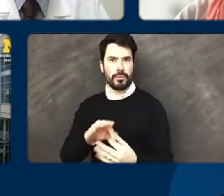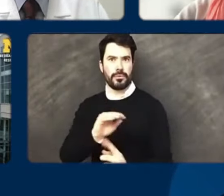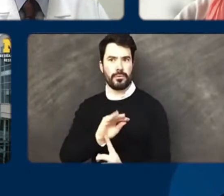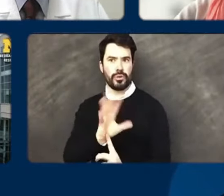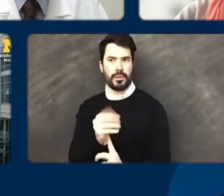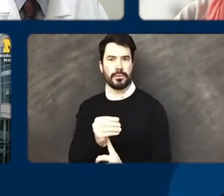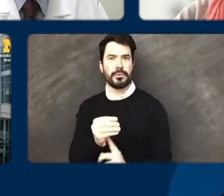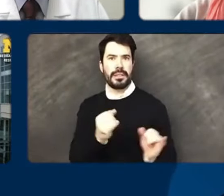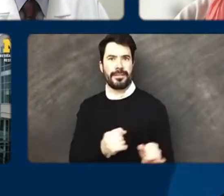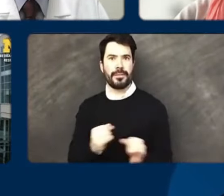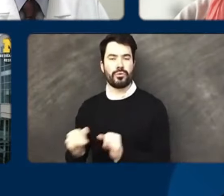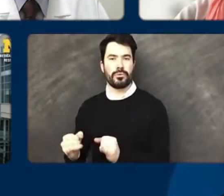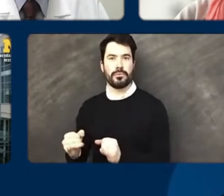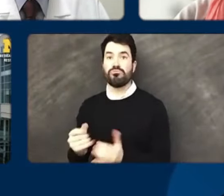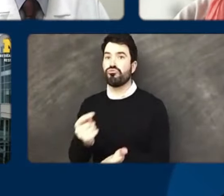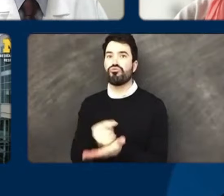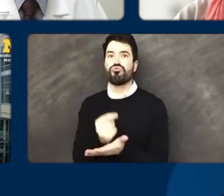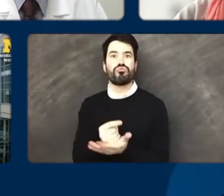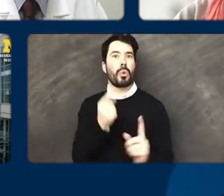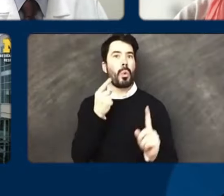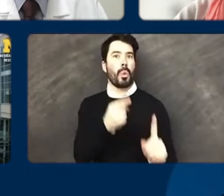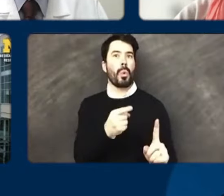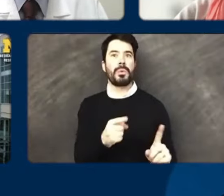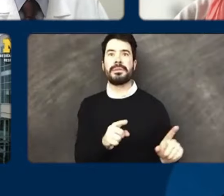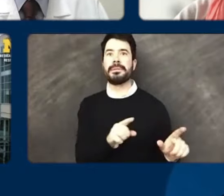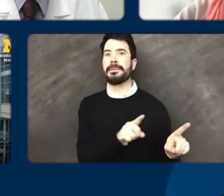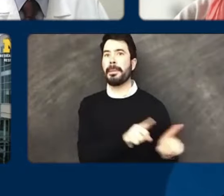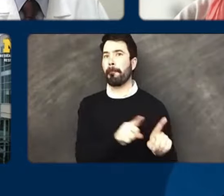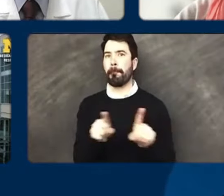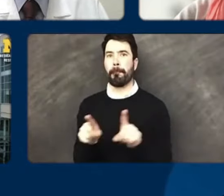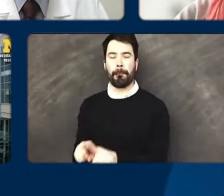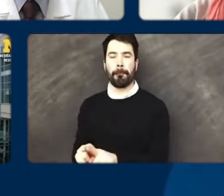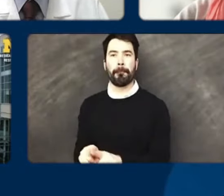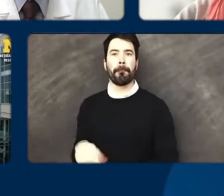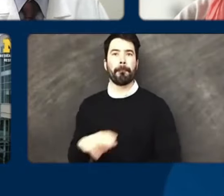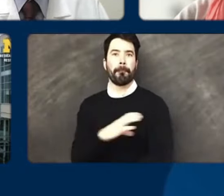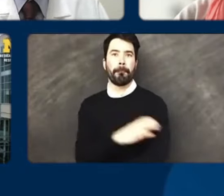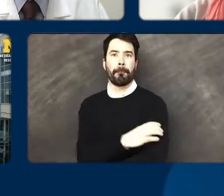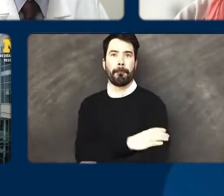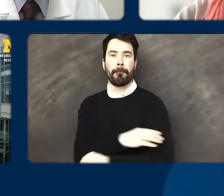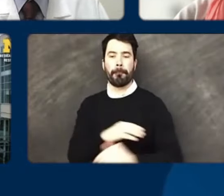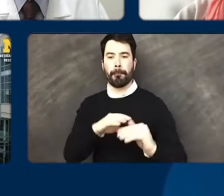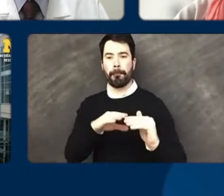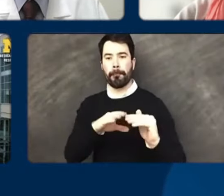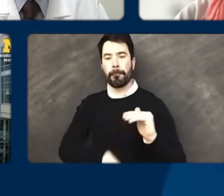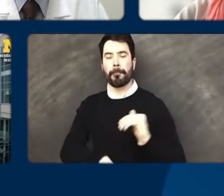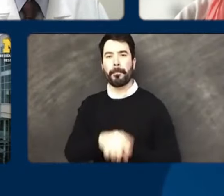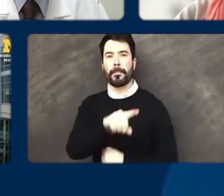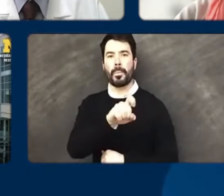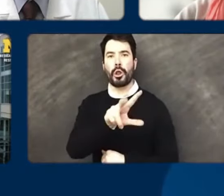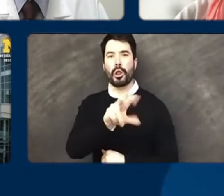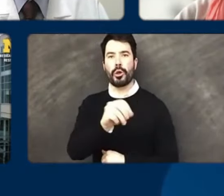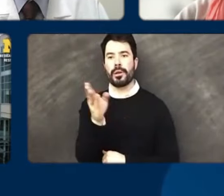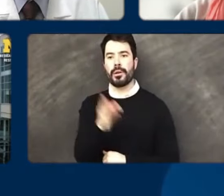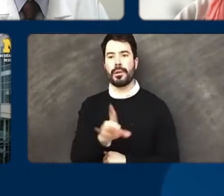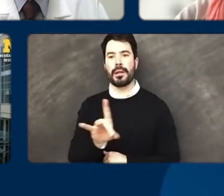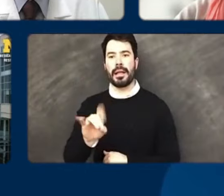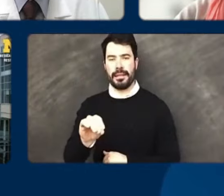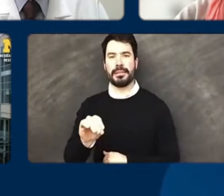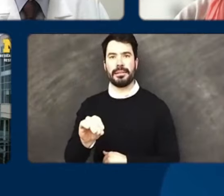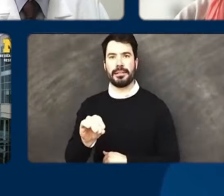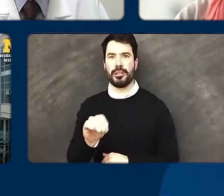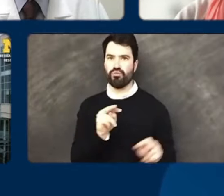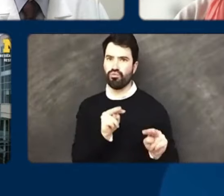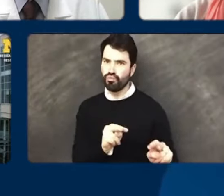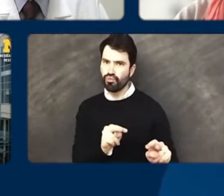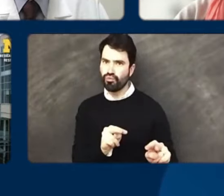the treatment goals are the same, generally aiming for a blood pressure less than 130/80, but it should be watched very closely,